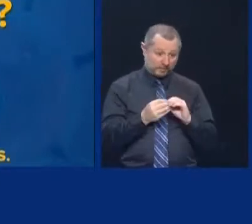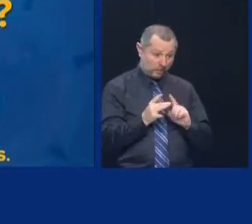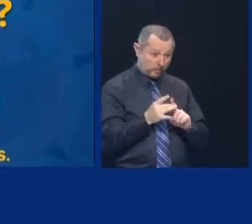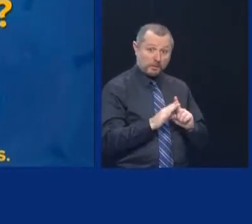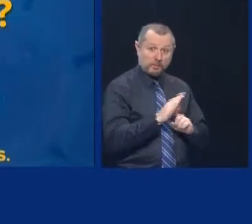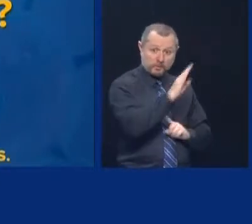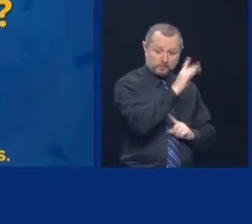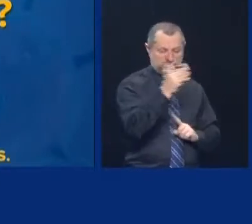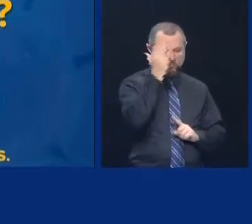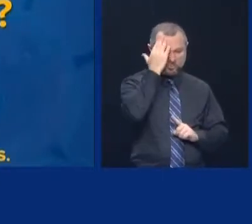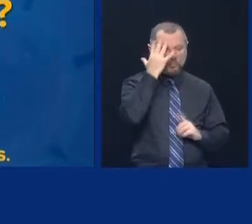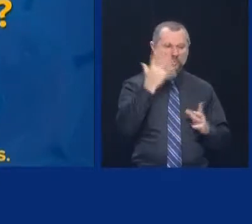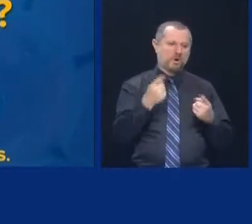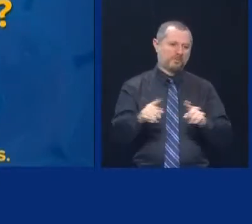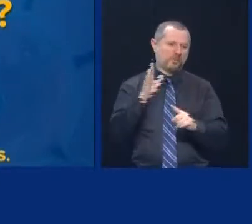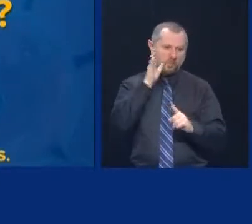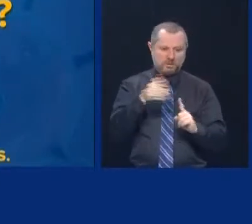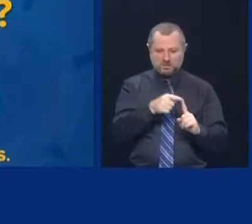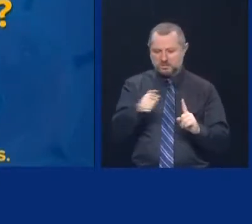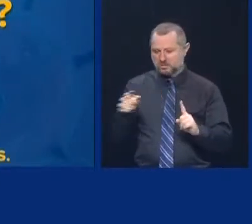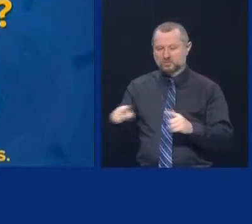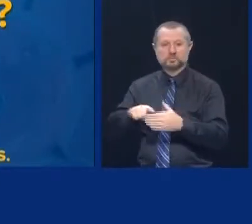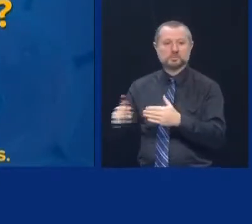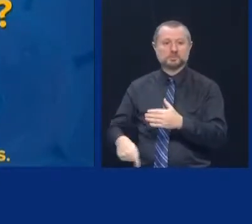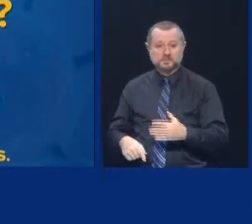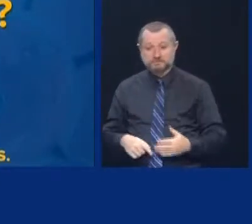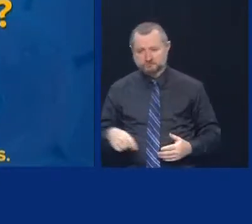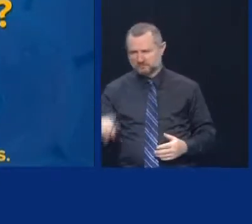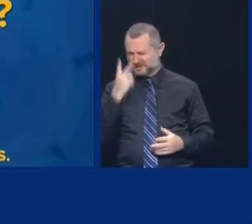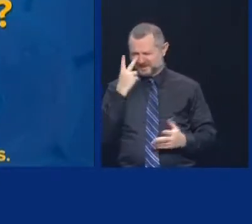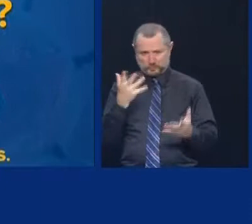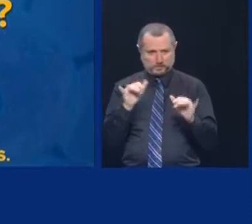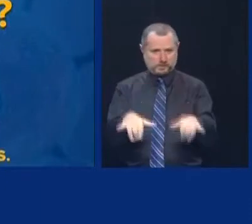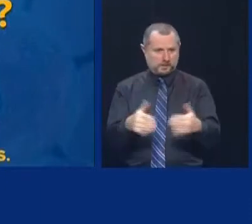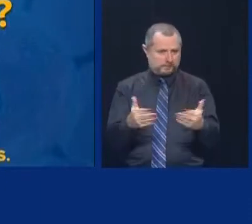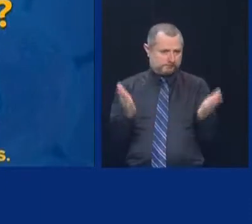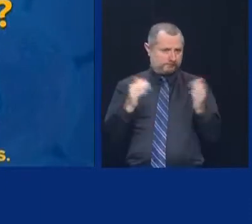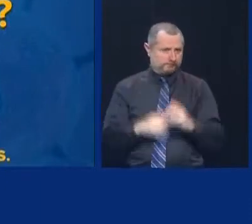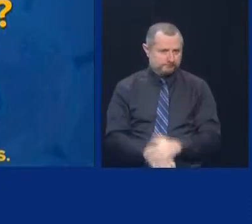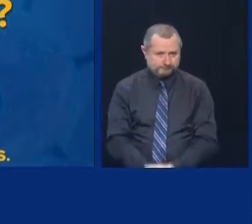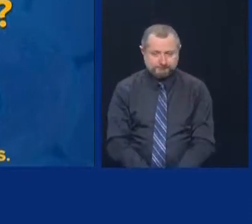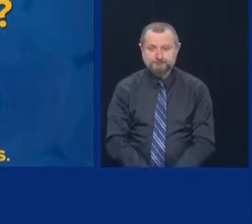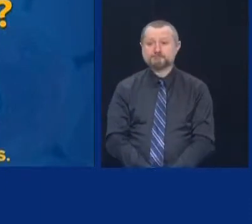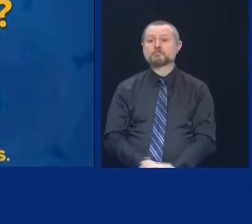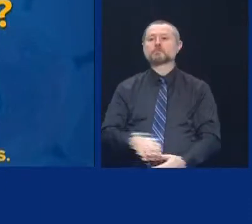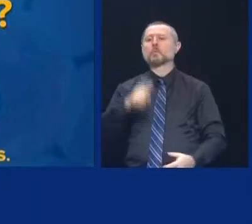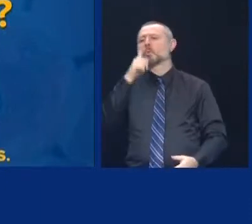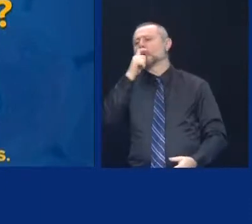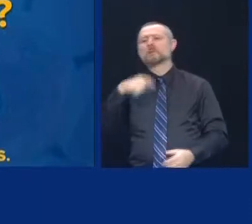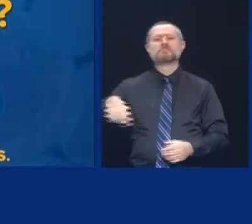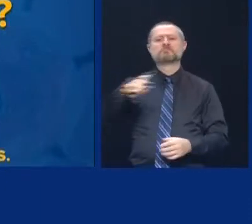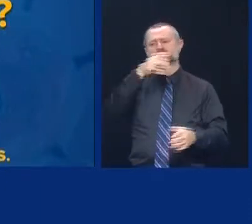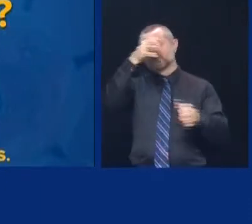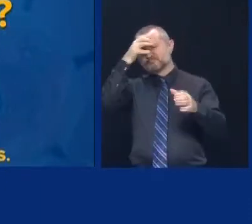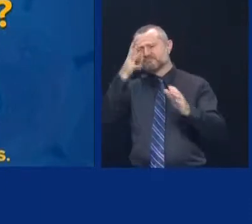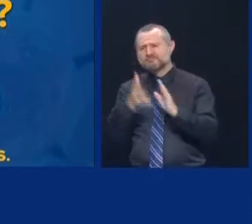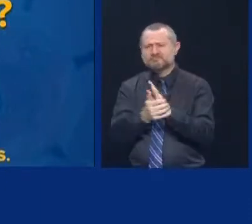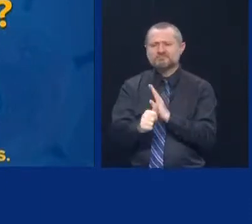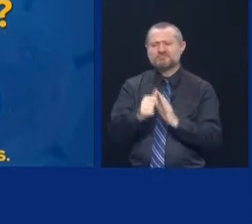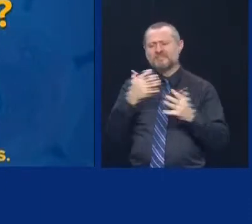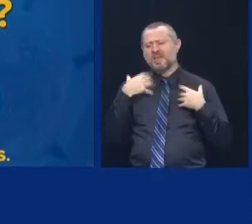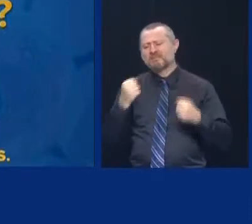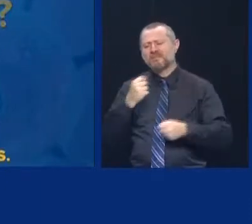here. We've seen this movie. Why do healthcare officials say that we're now in a dangerous period